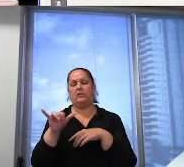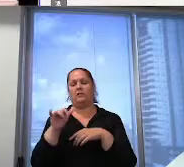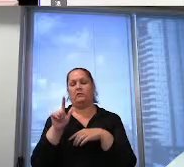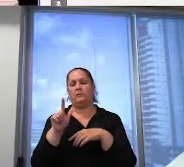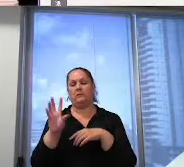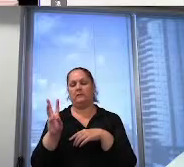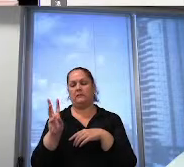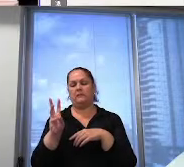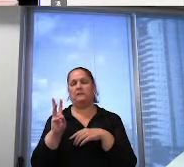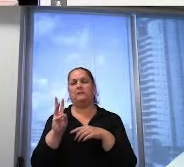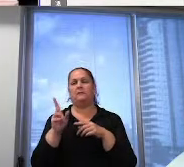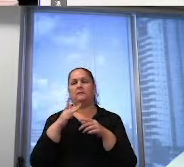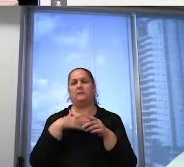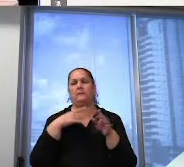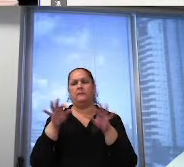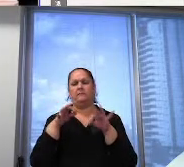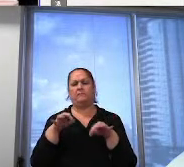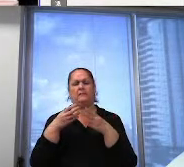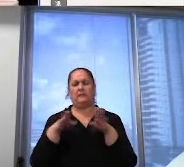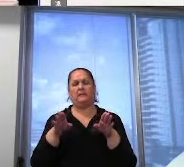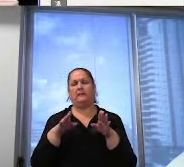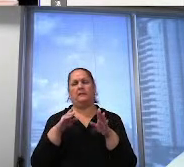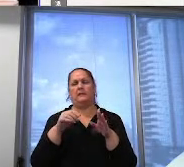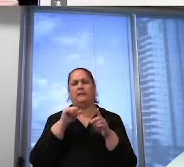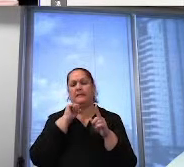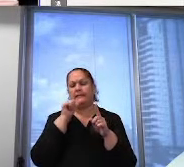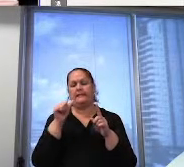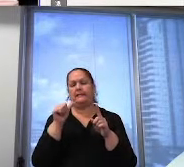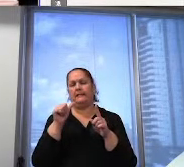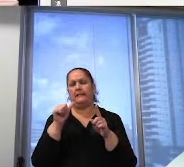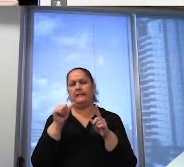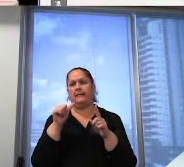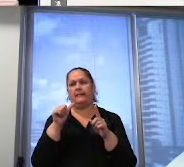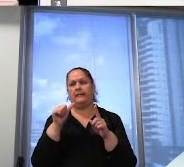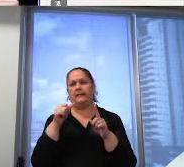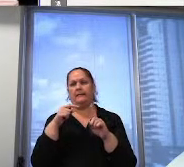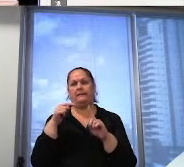26, and just have you describe just generally, not